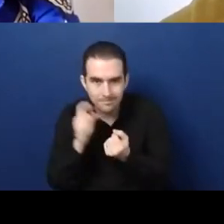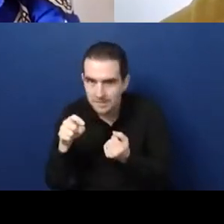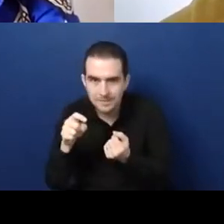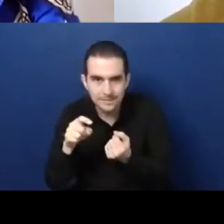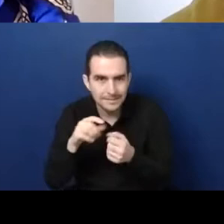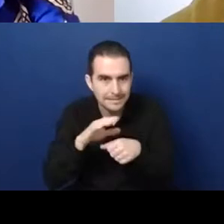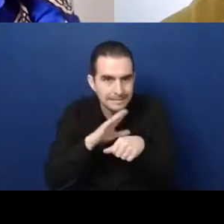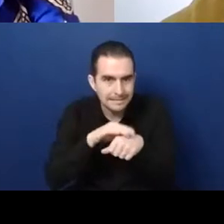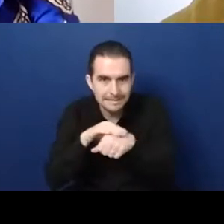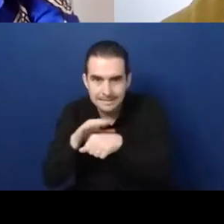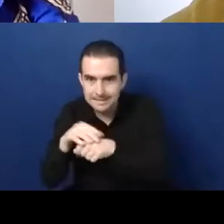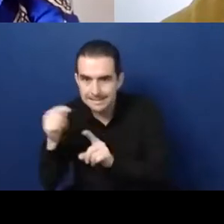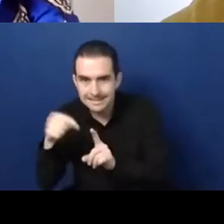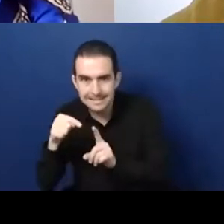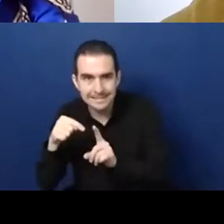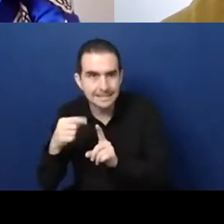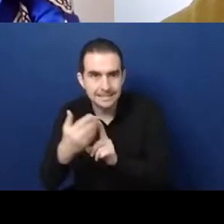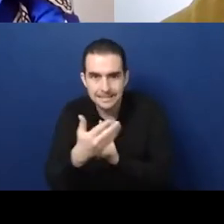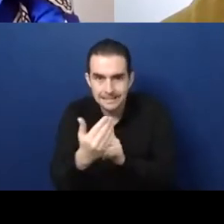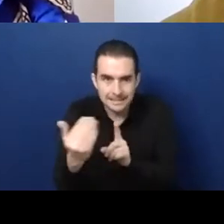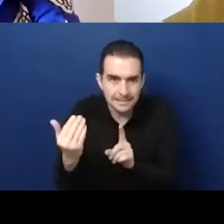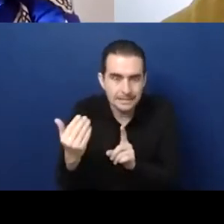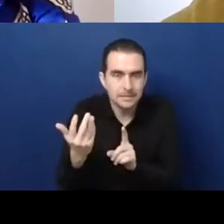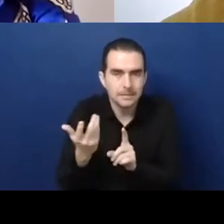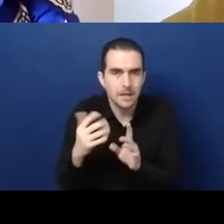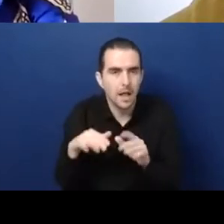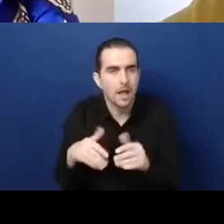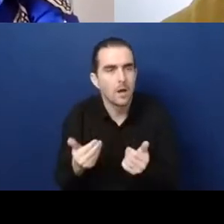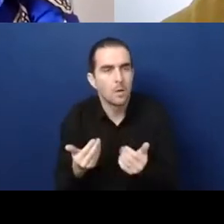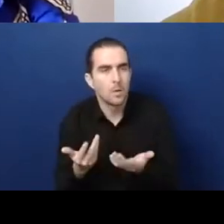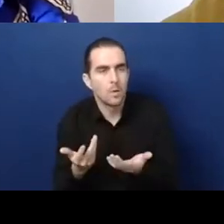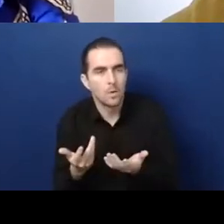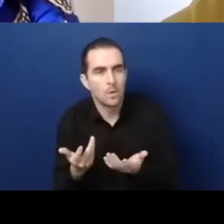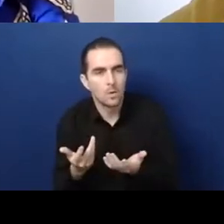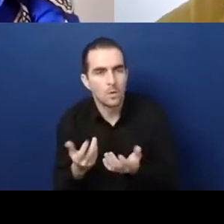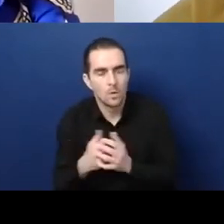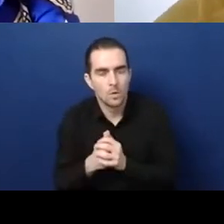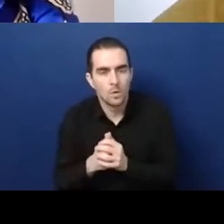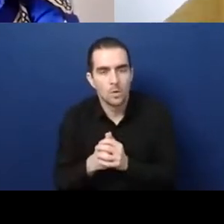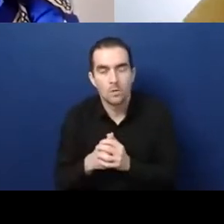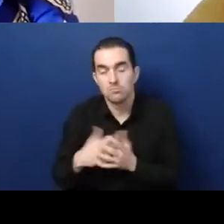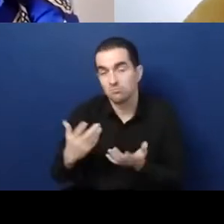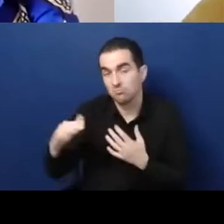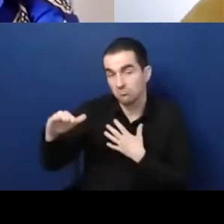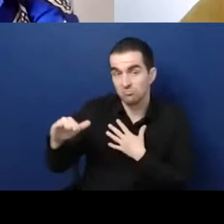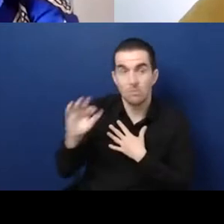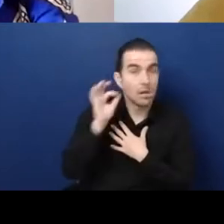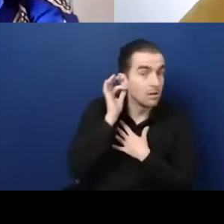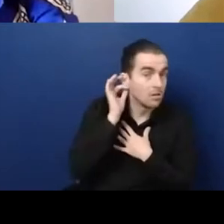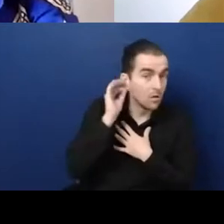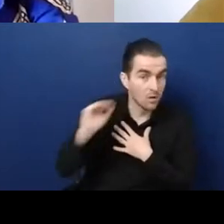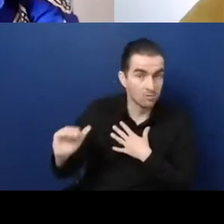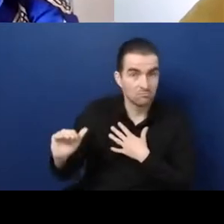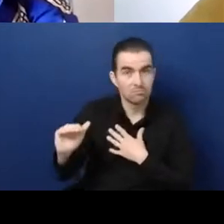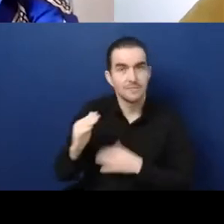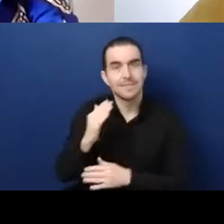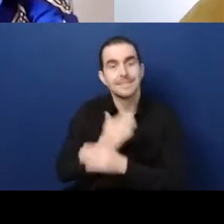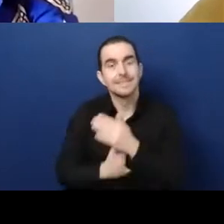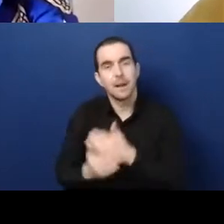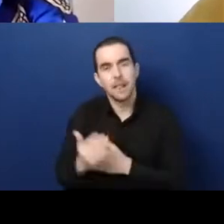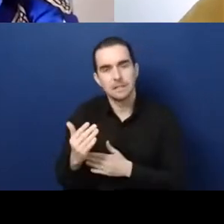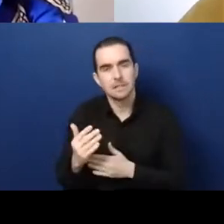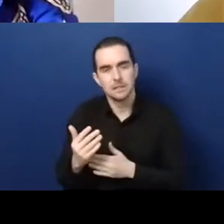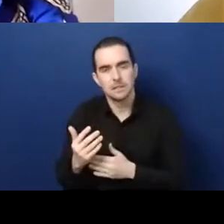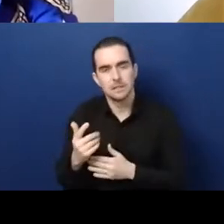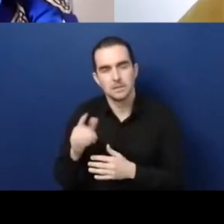a girl with disability is facing abuse at home, how are you going to support this person so that